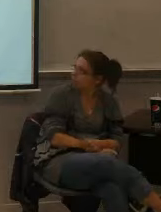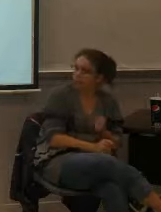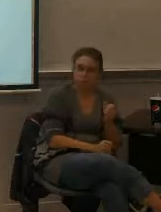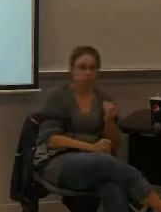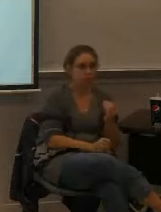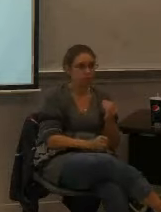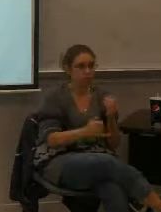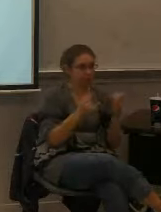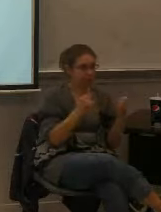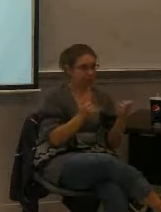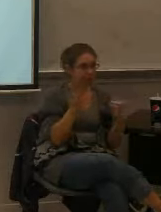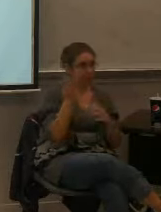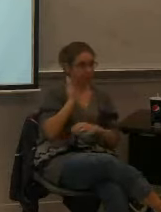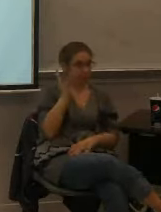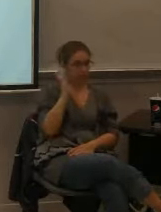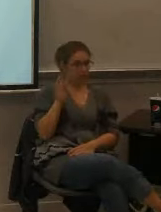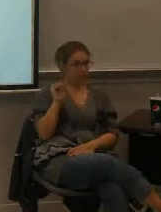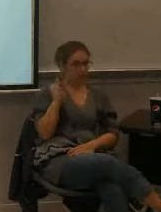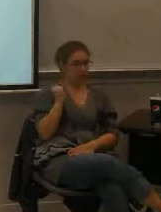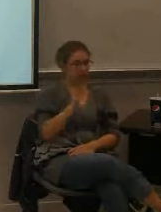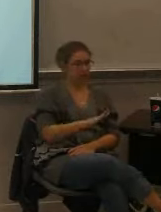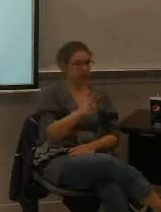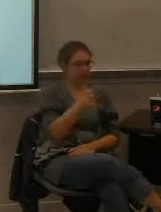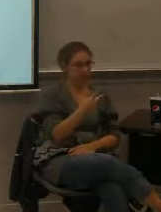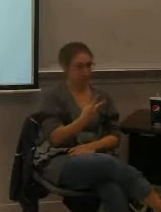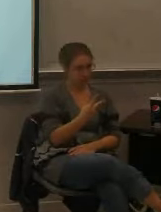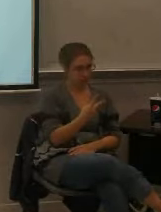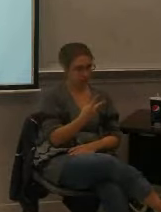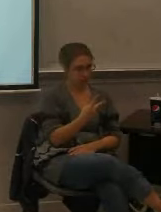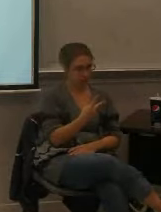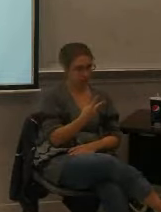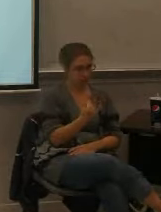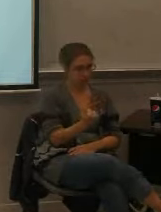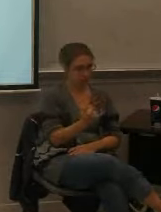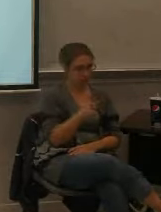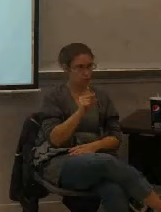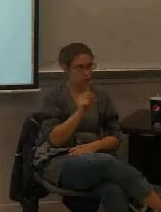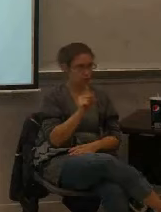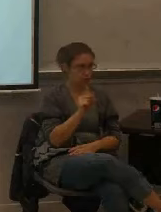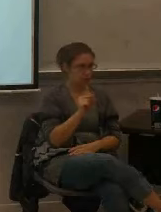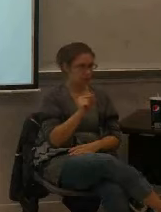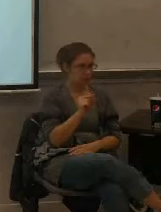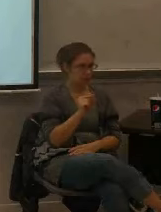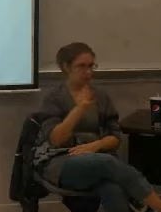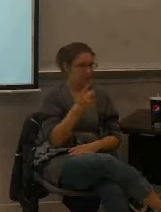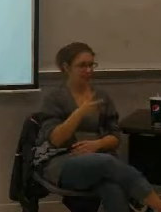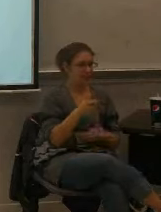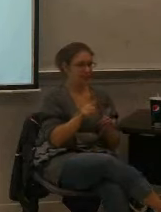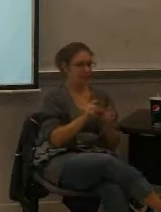So historically, it was 40. It's about half as blue as it was, half as clear as it was.